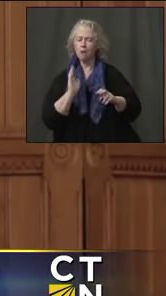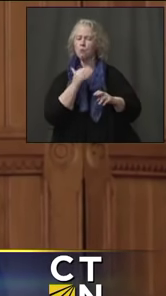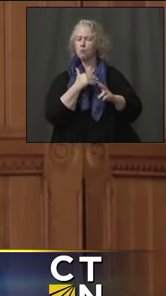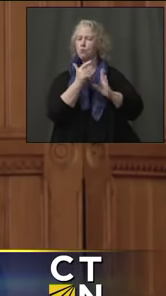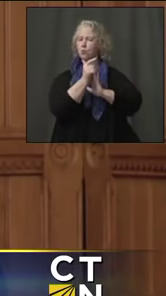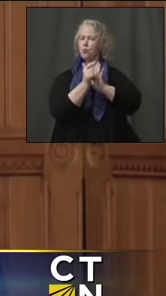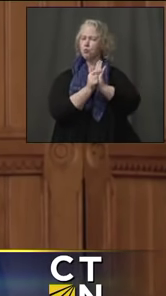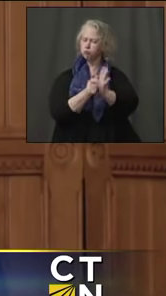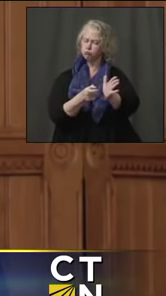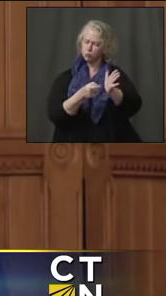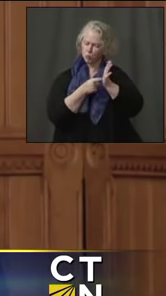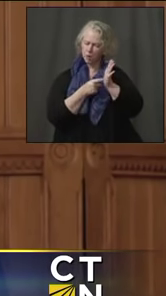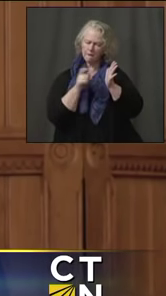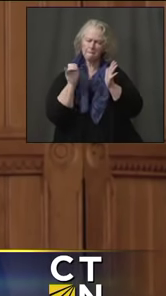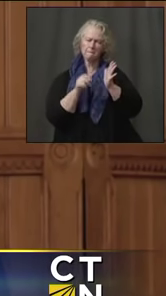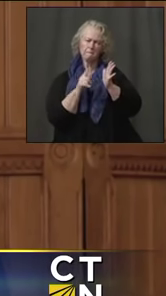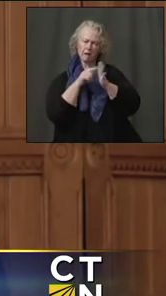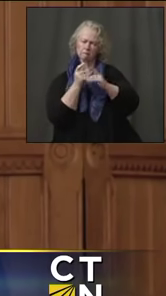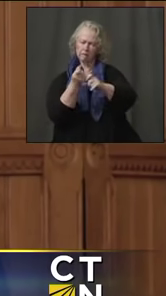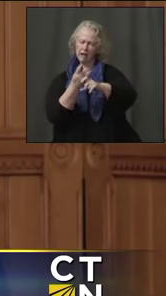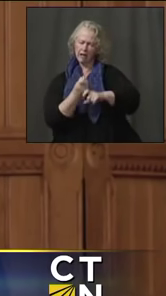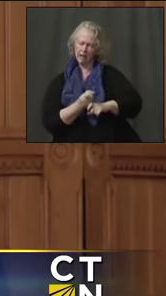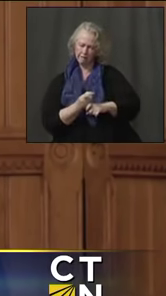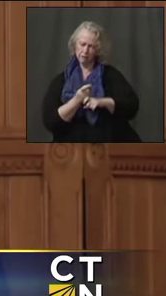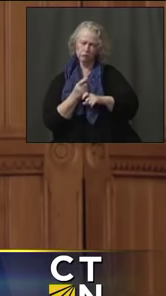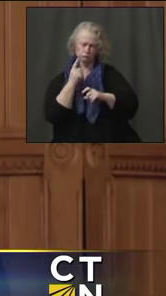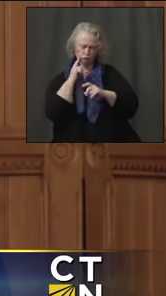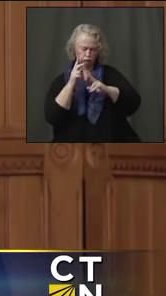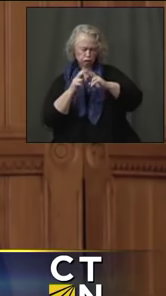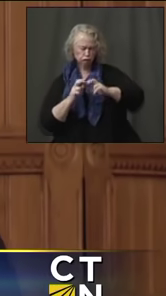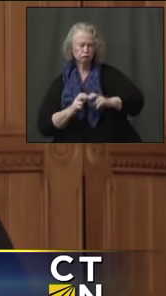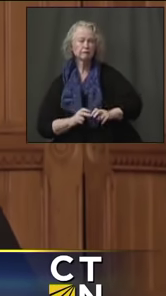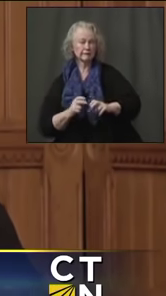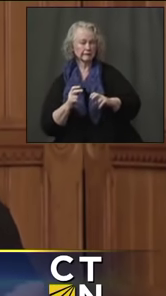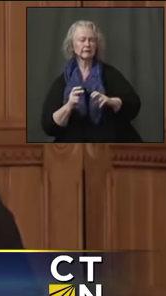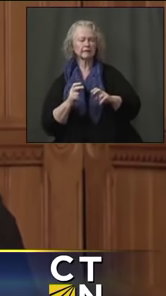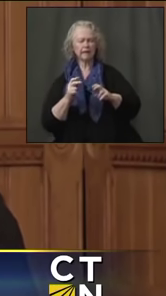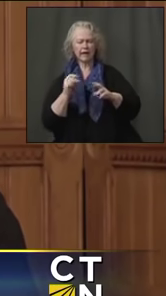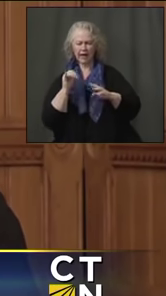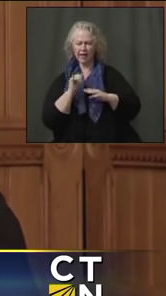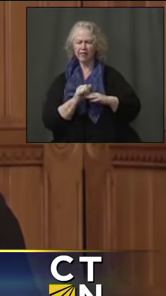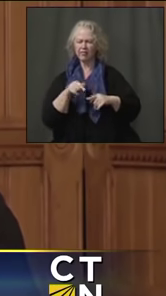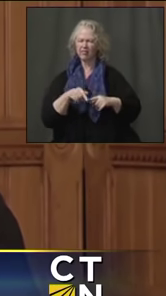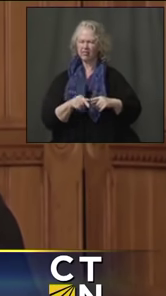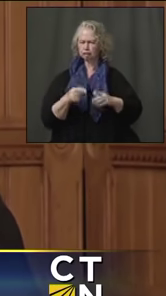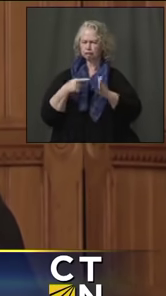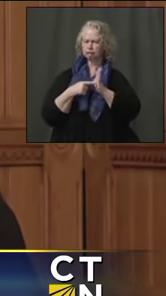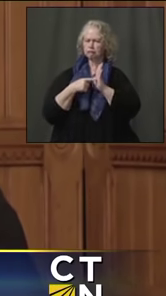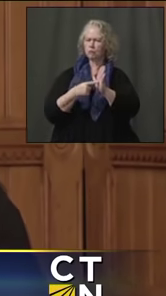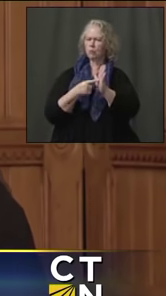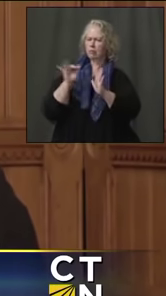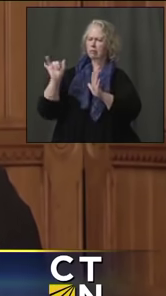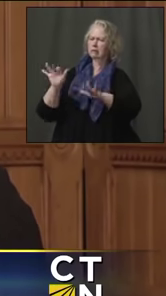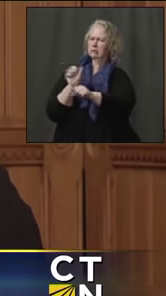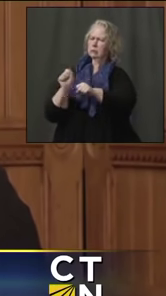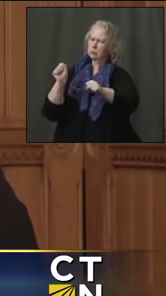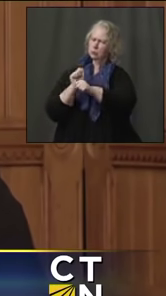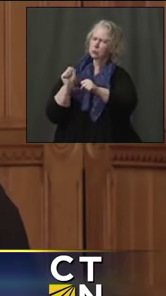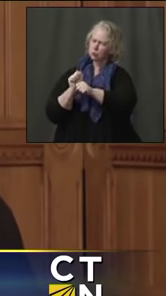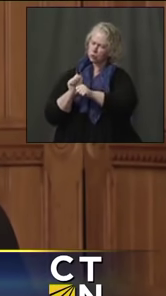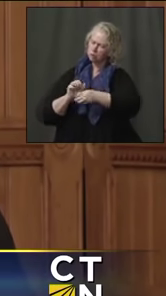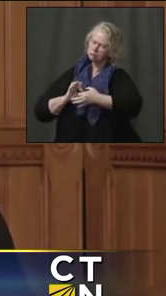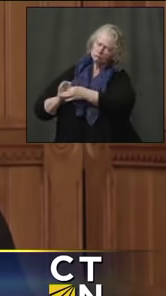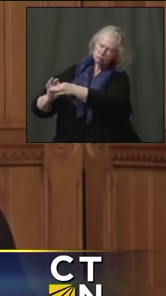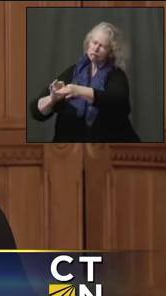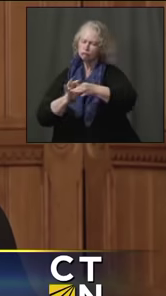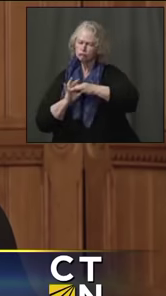produce consensus revenue updates multiple times per year, and this is reflective of that combined effort, as well as is